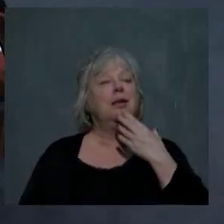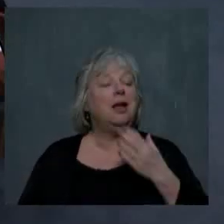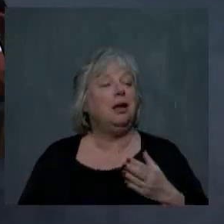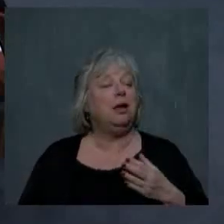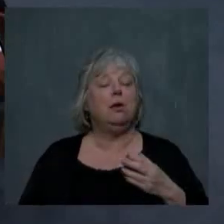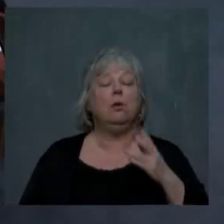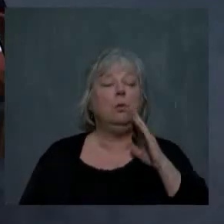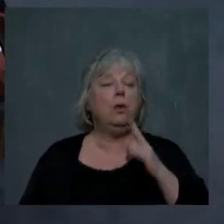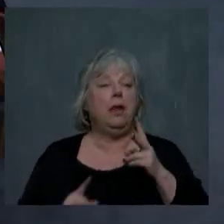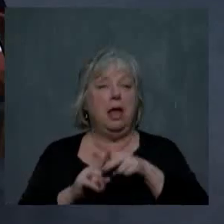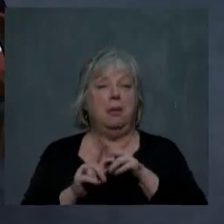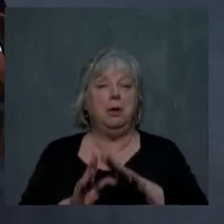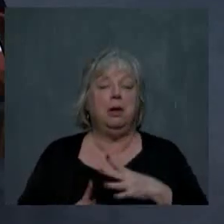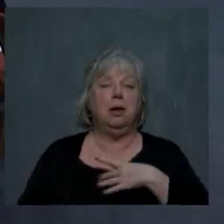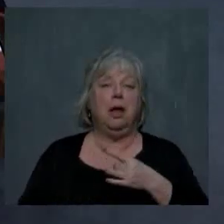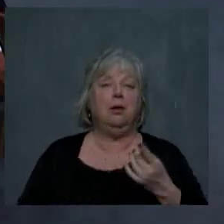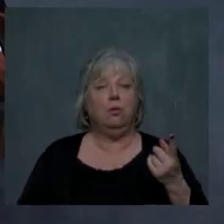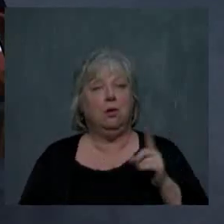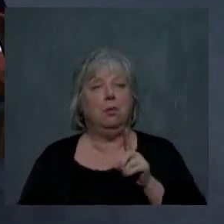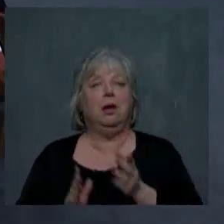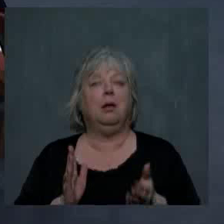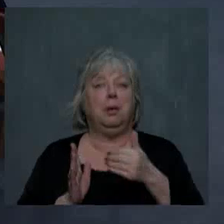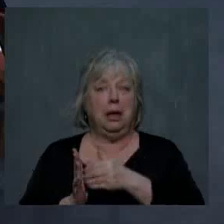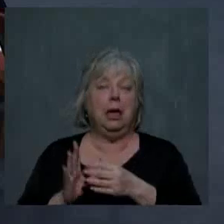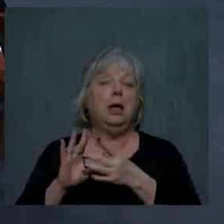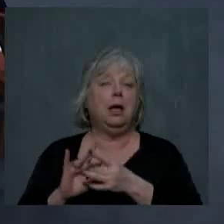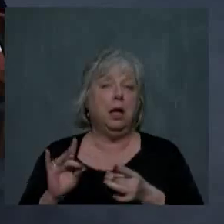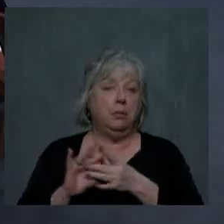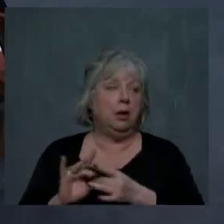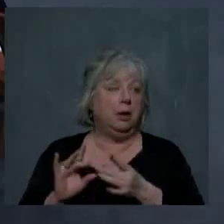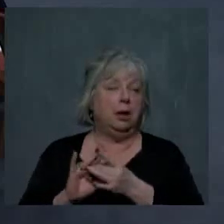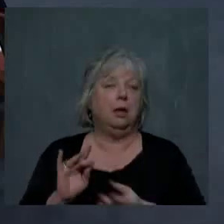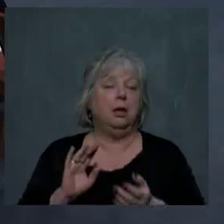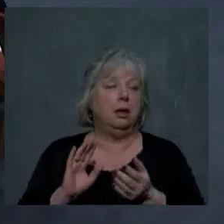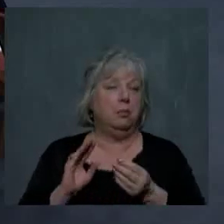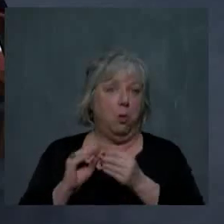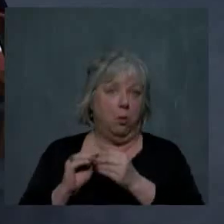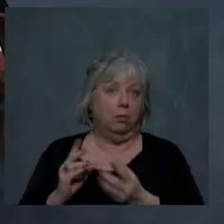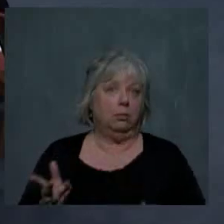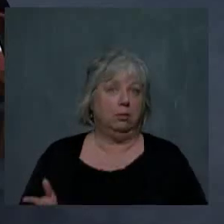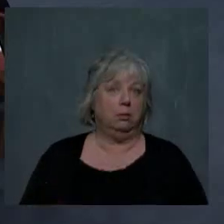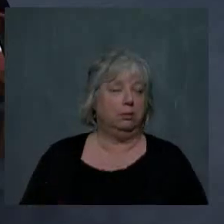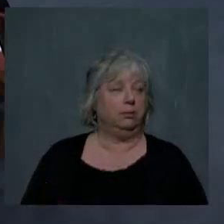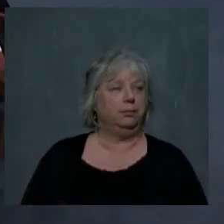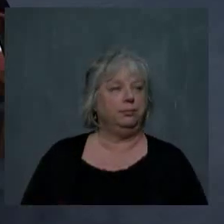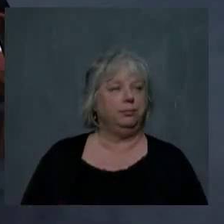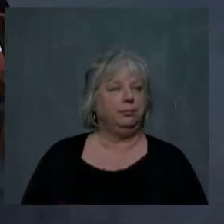applicant like to get up and add anything else to what's been said?